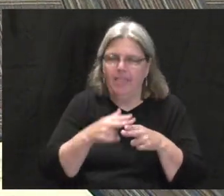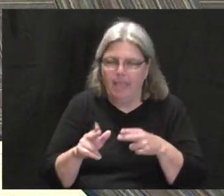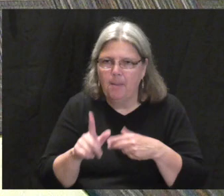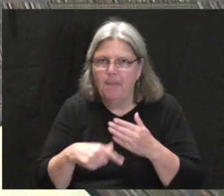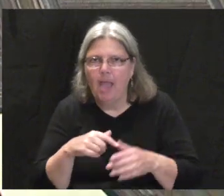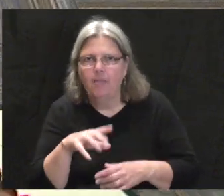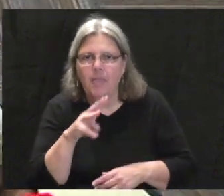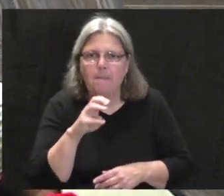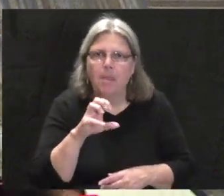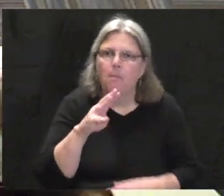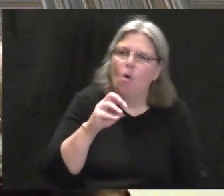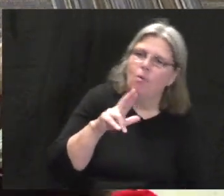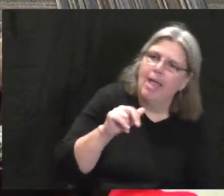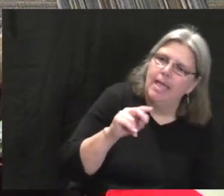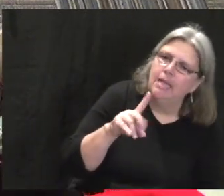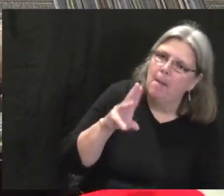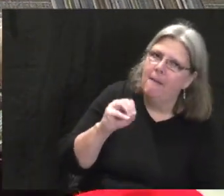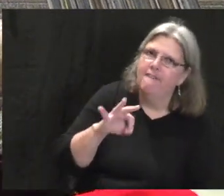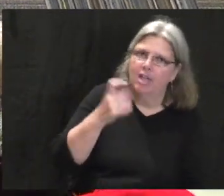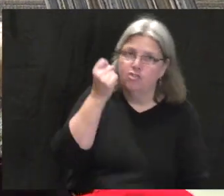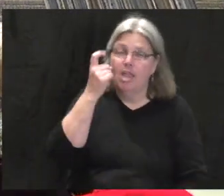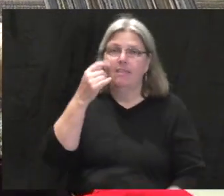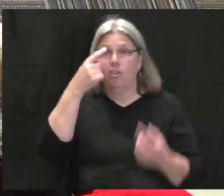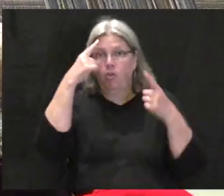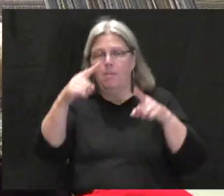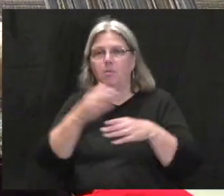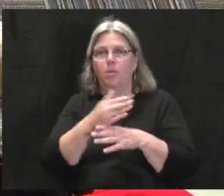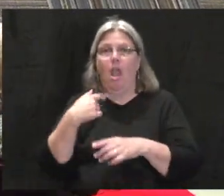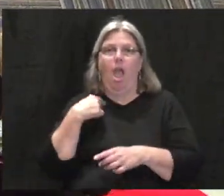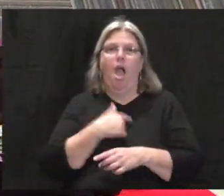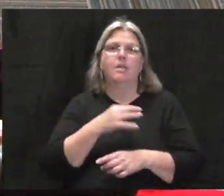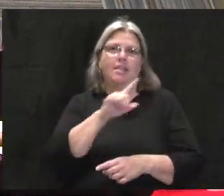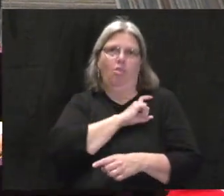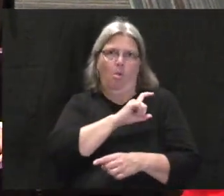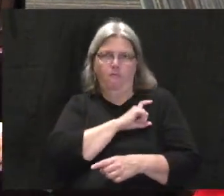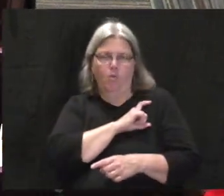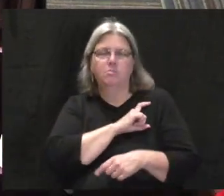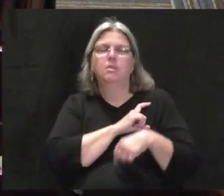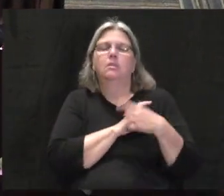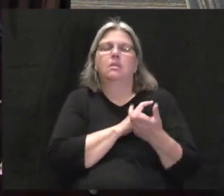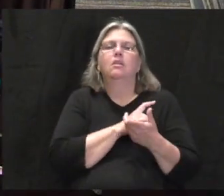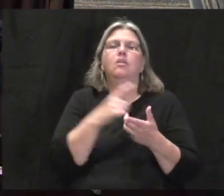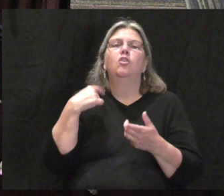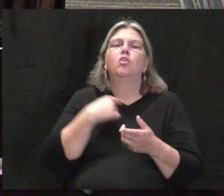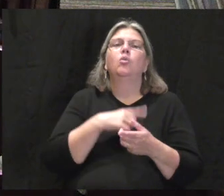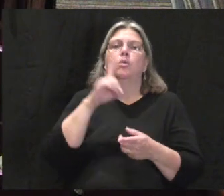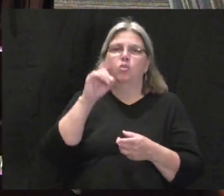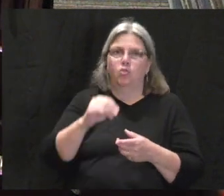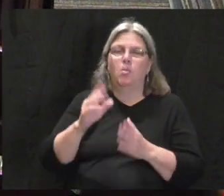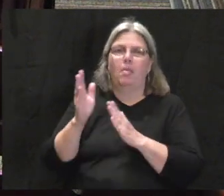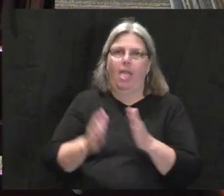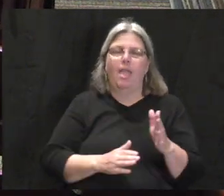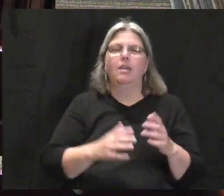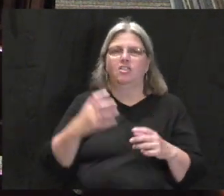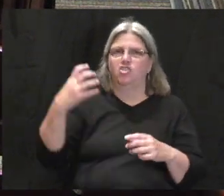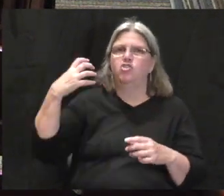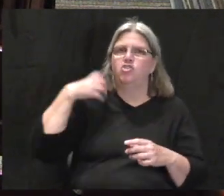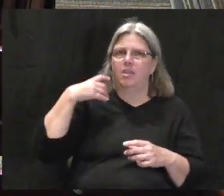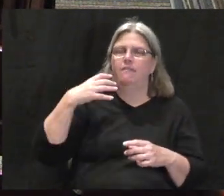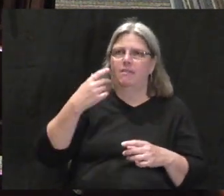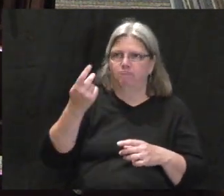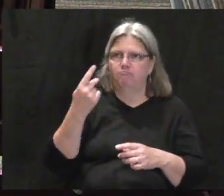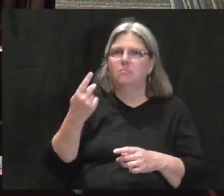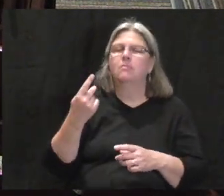and we plan to have that on the July agenda is our plan, because we want to go into the new school year with a